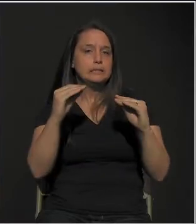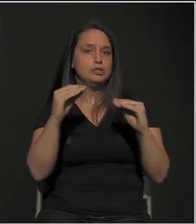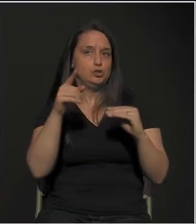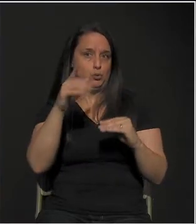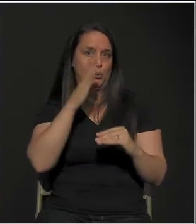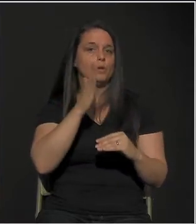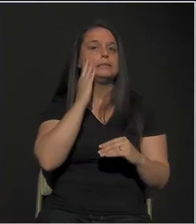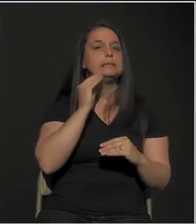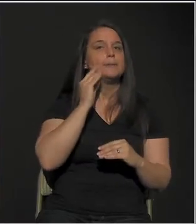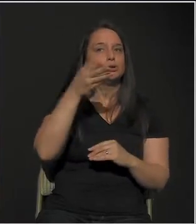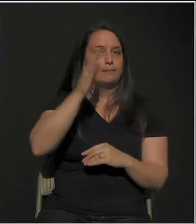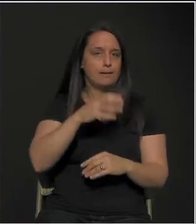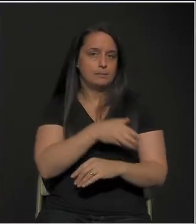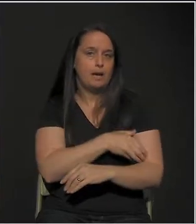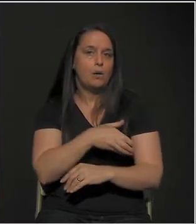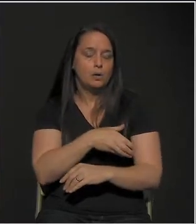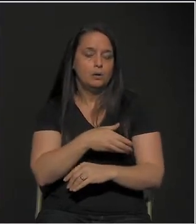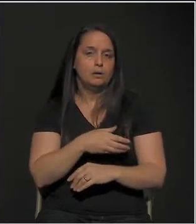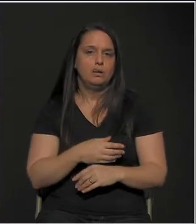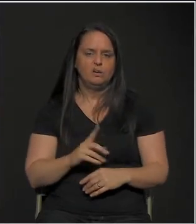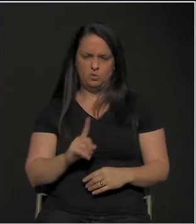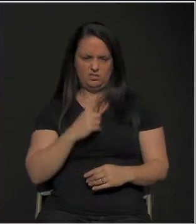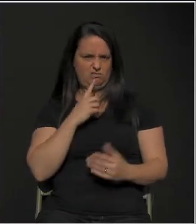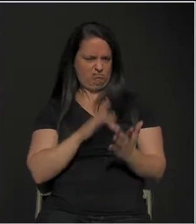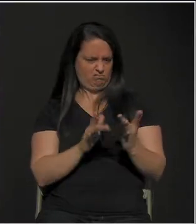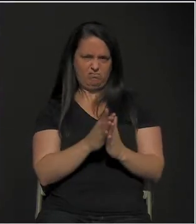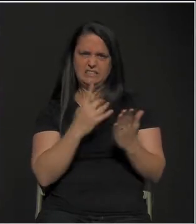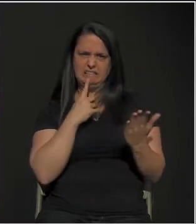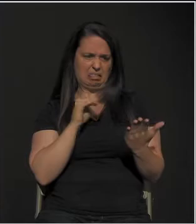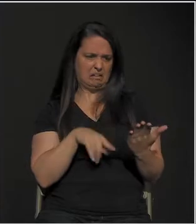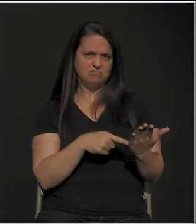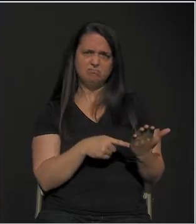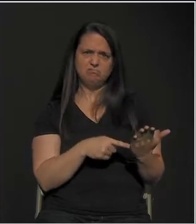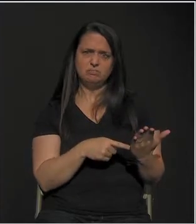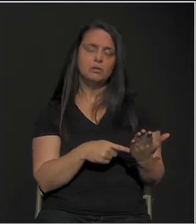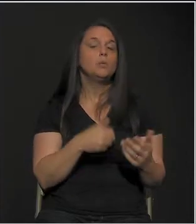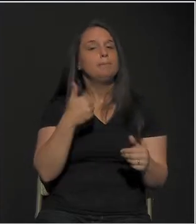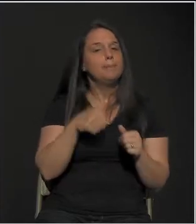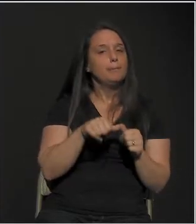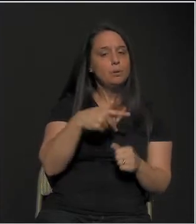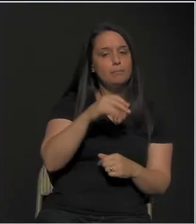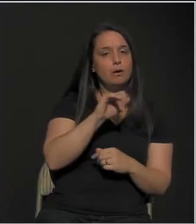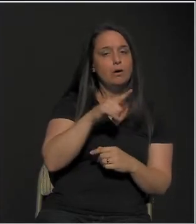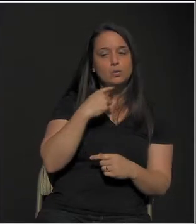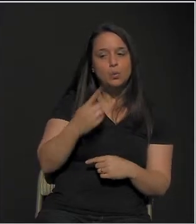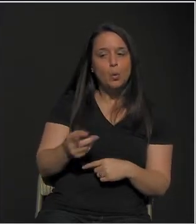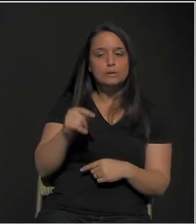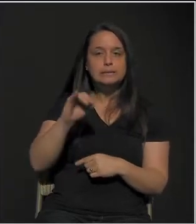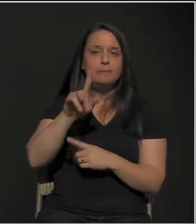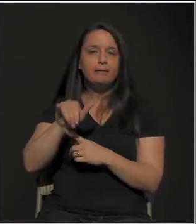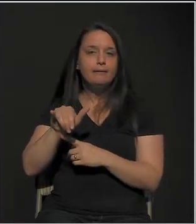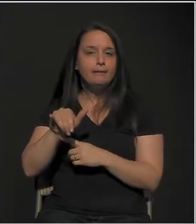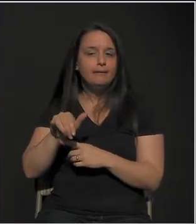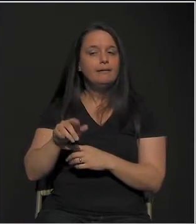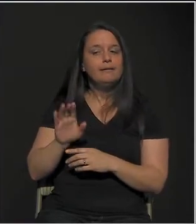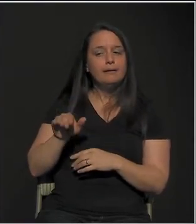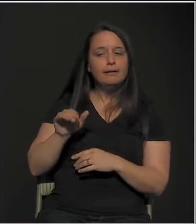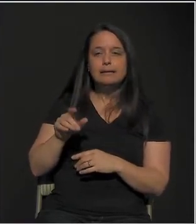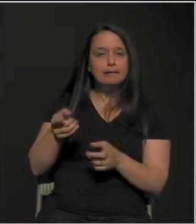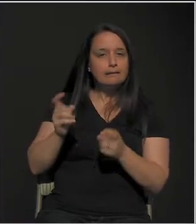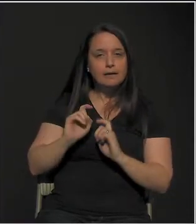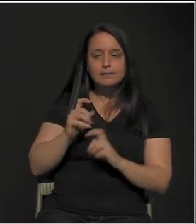God. Well, where does the Bible actually say that? Remember what Paul told Timothy? He said, God didn't give us a power